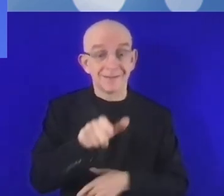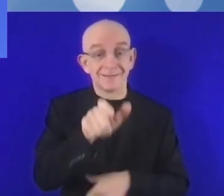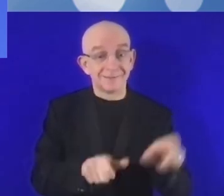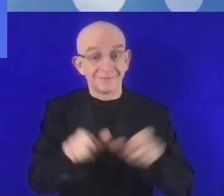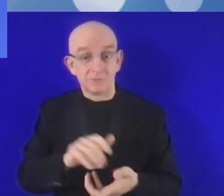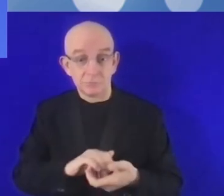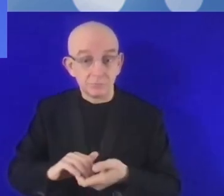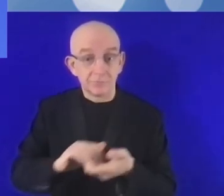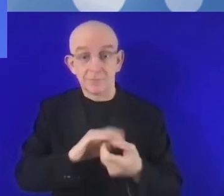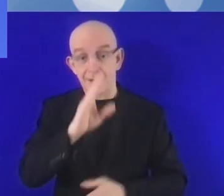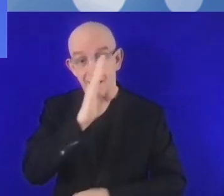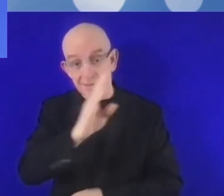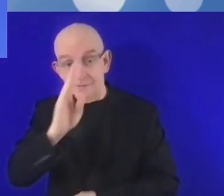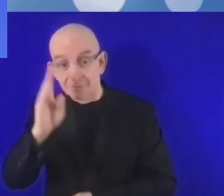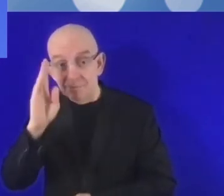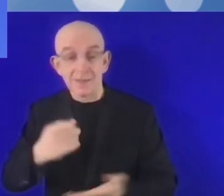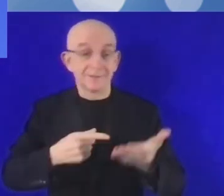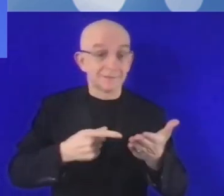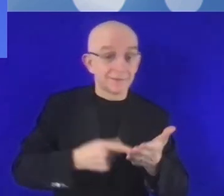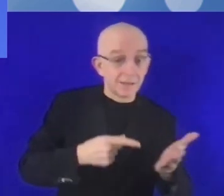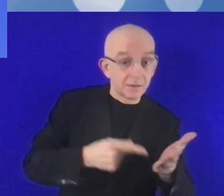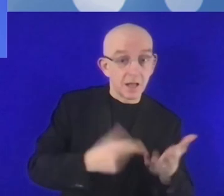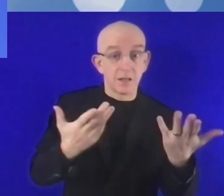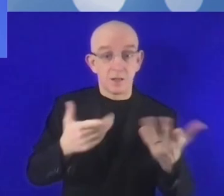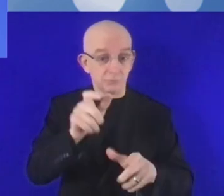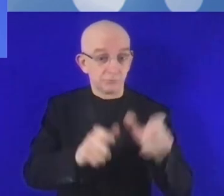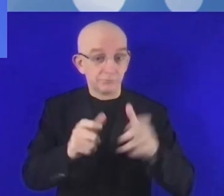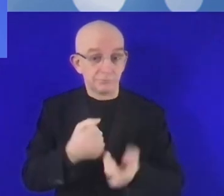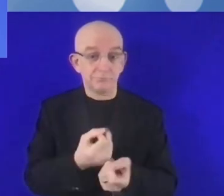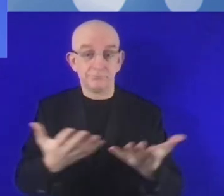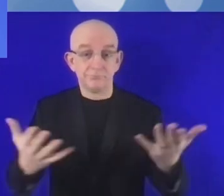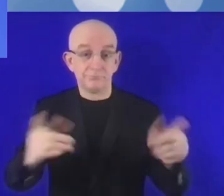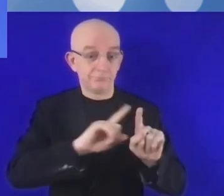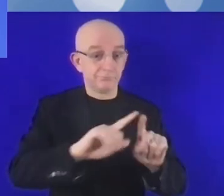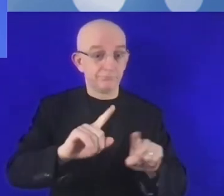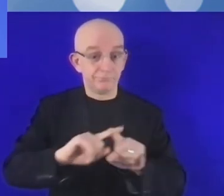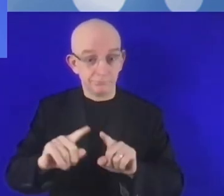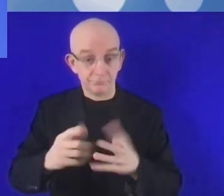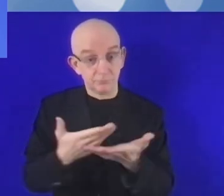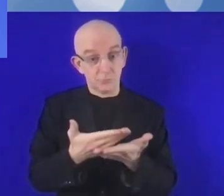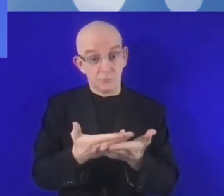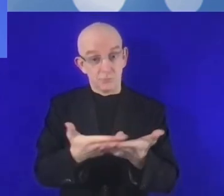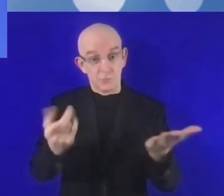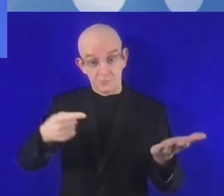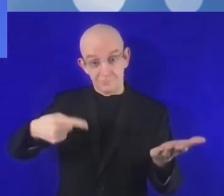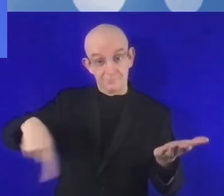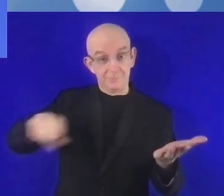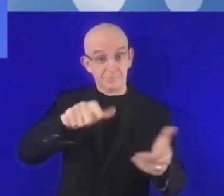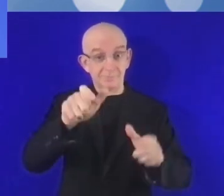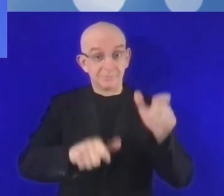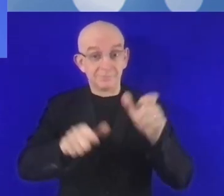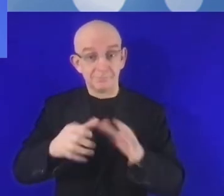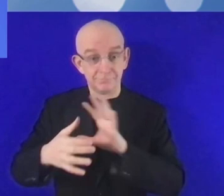All the participants engaged in over 200 different sessions focused on the